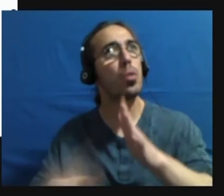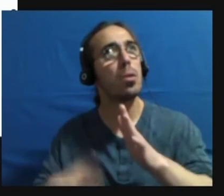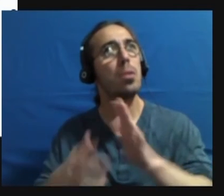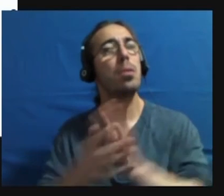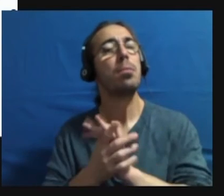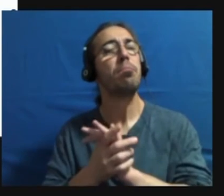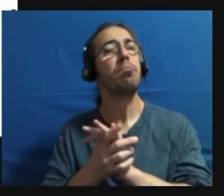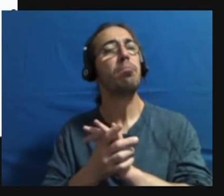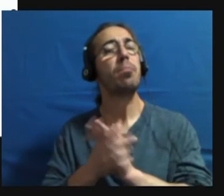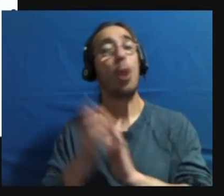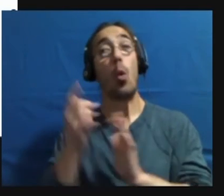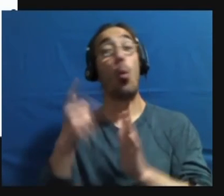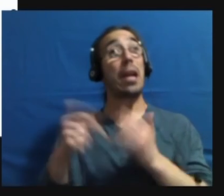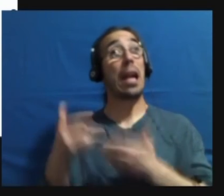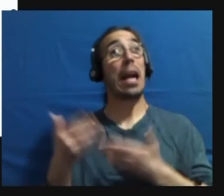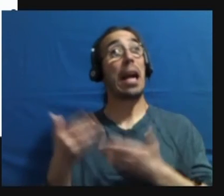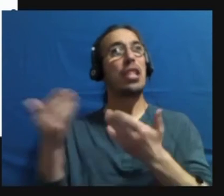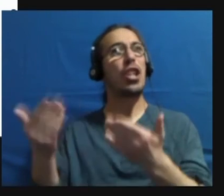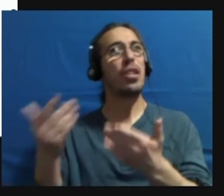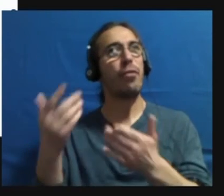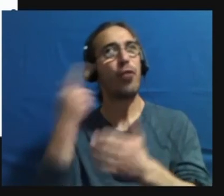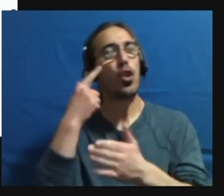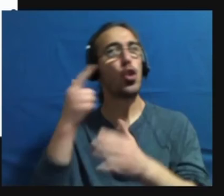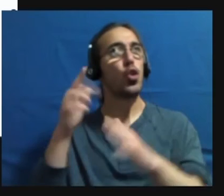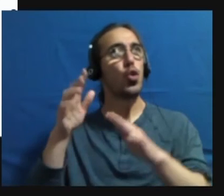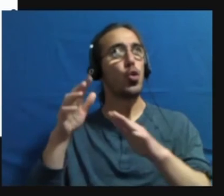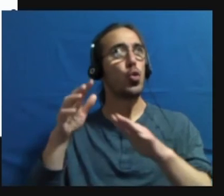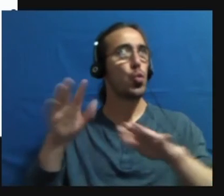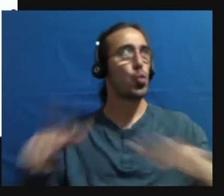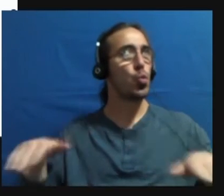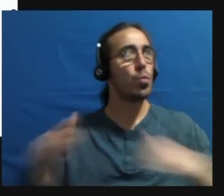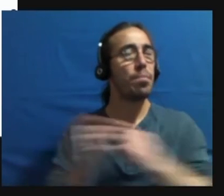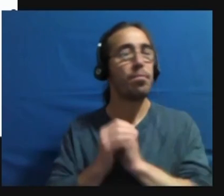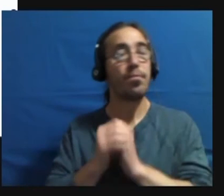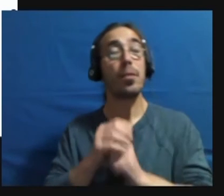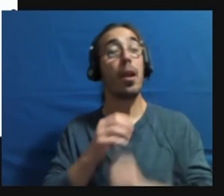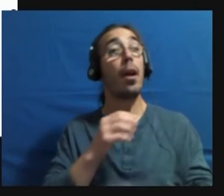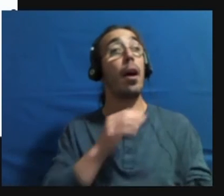I love this question. So I'm going to get to the verbal stems